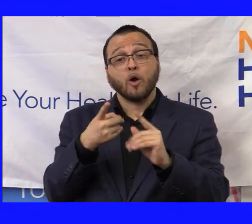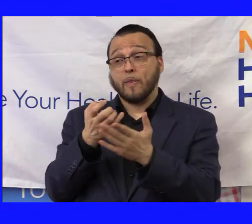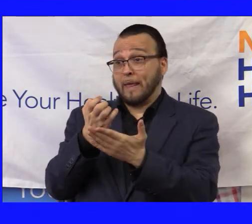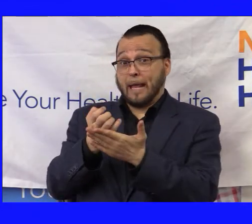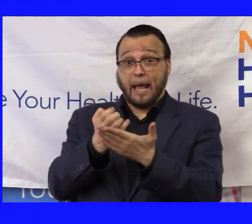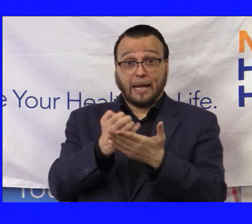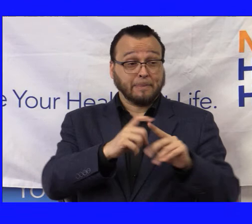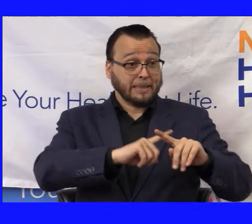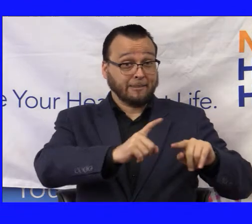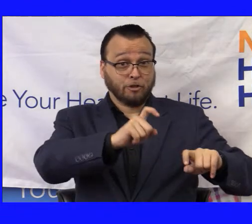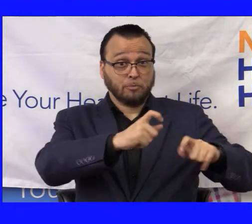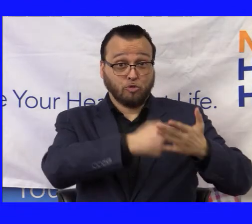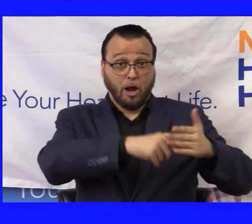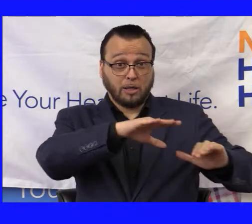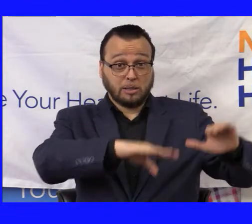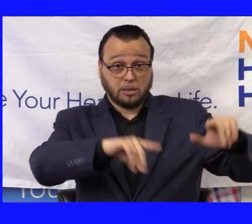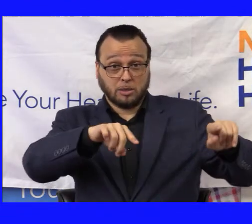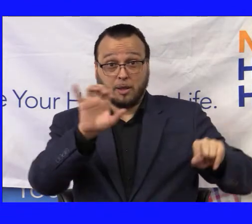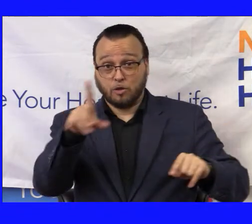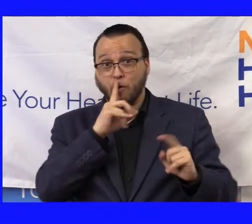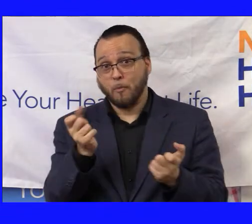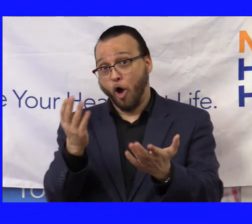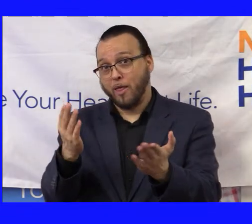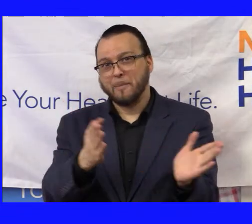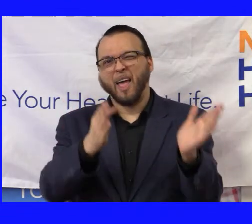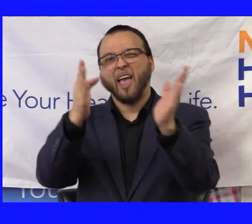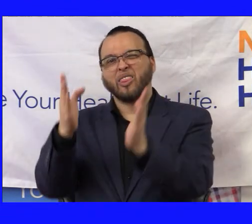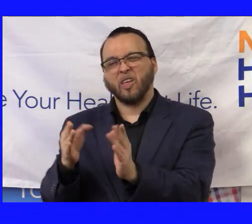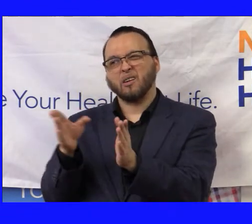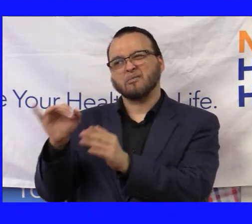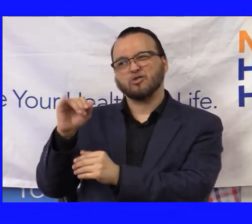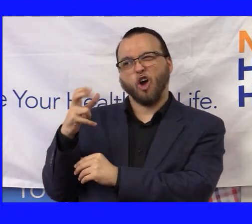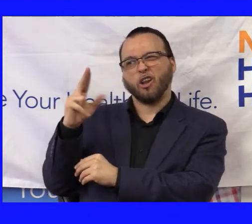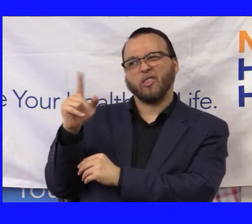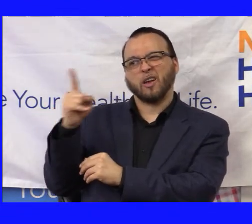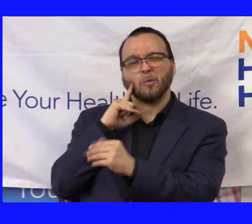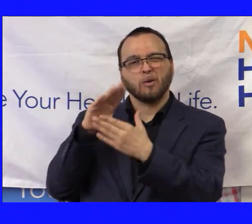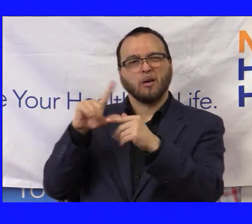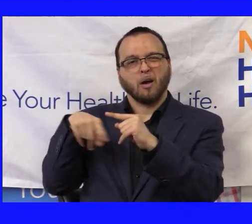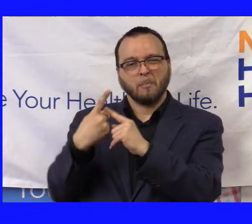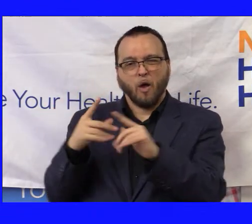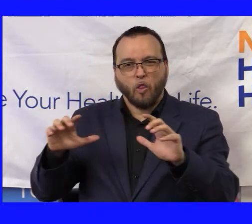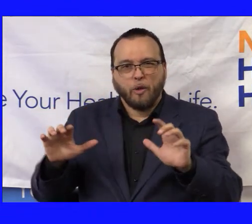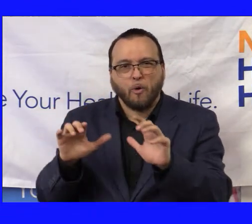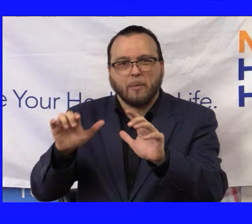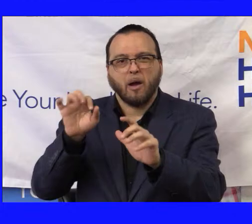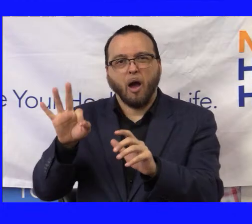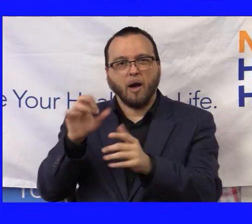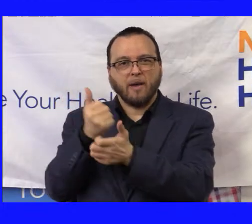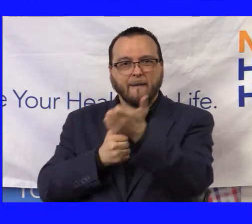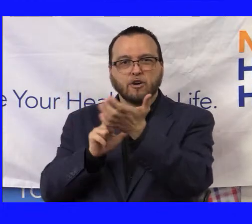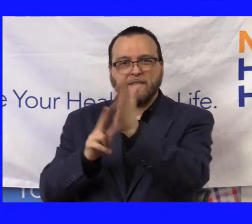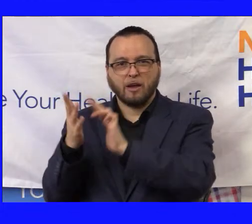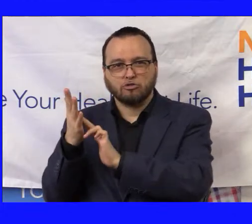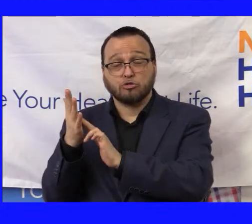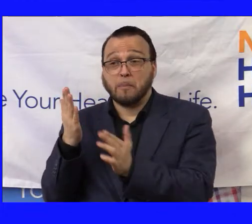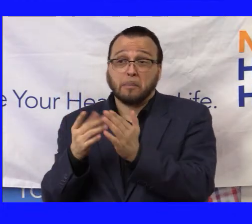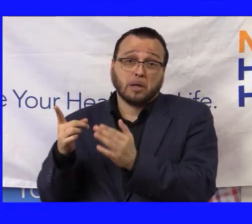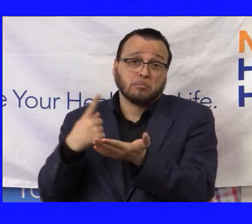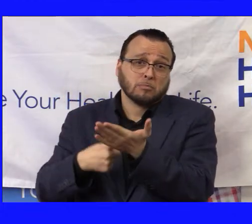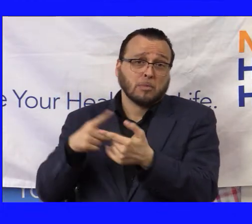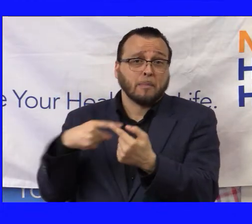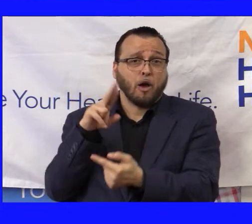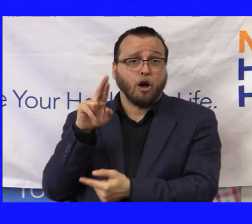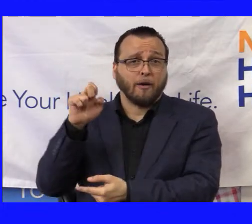I'm going to turn to Jonathan to talk about the performance of the vendors, and maybe he can go over for us the RFP process to